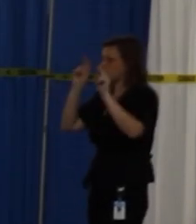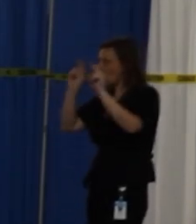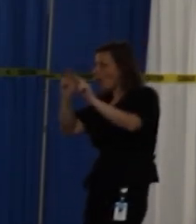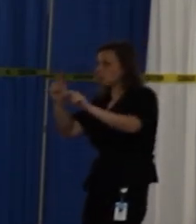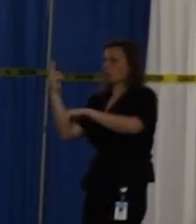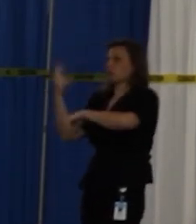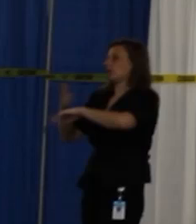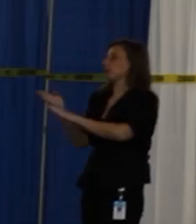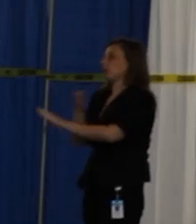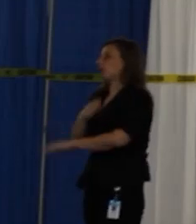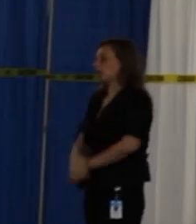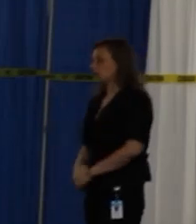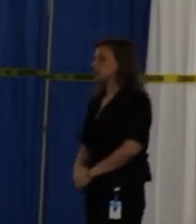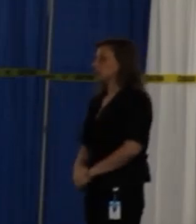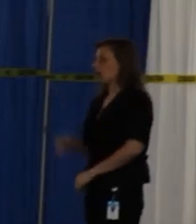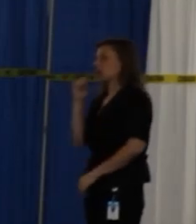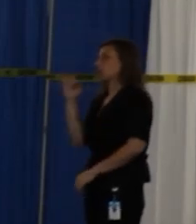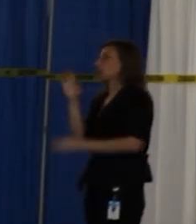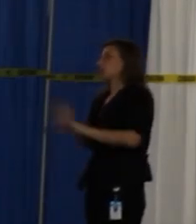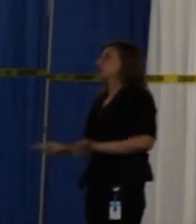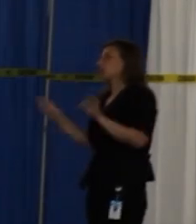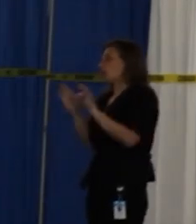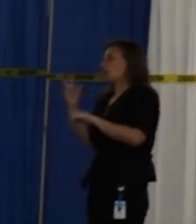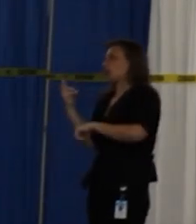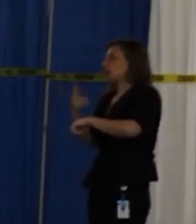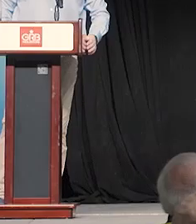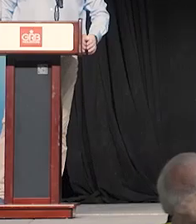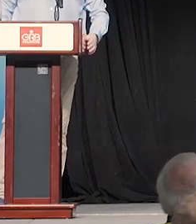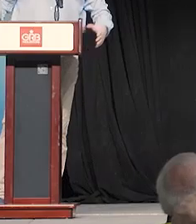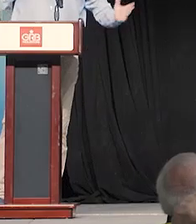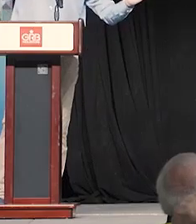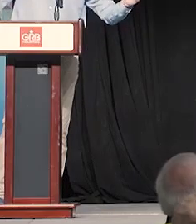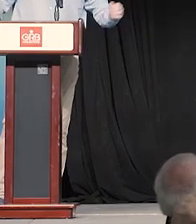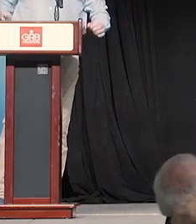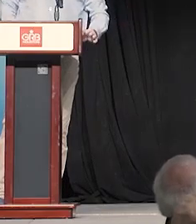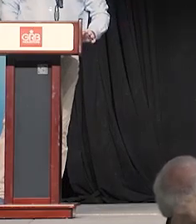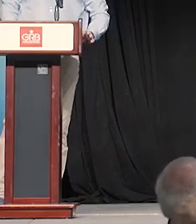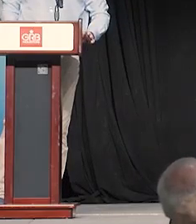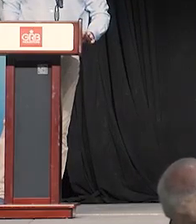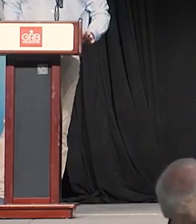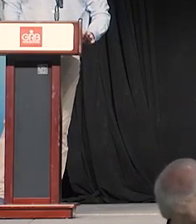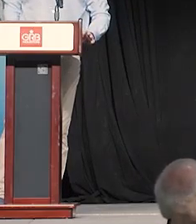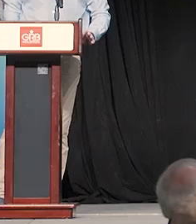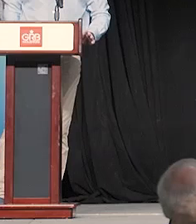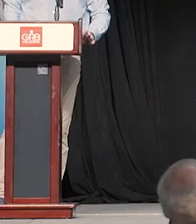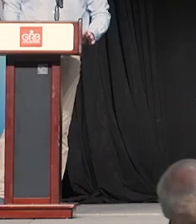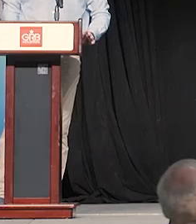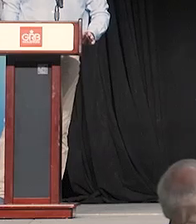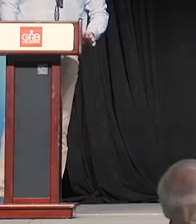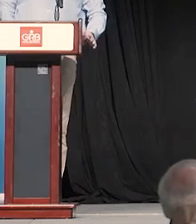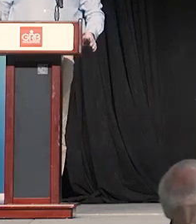more notification is always a good thing. So that's a really good change. All right, so let's talk about the seasonal activity